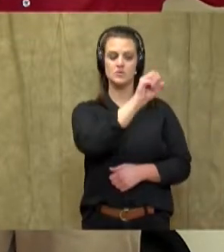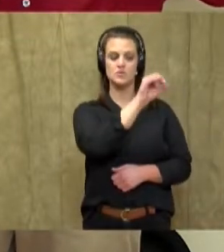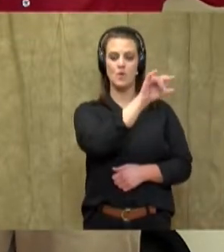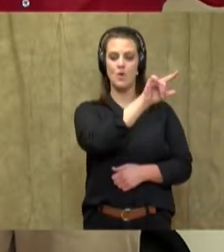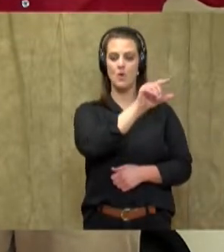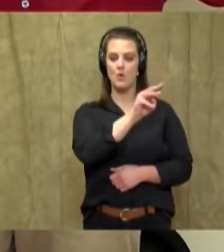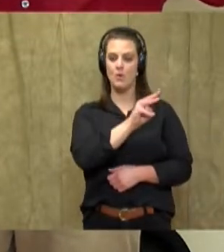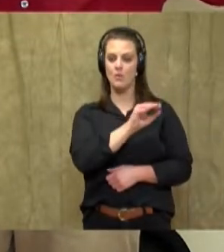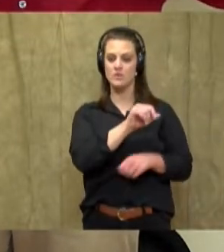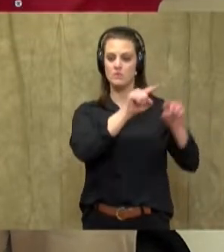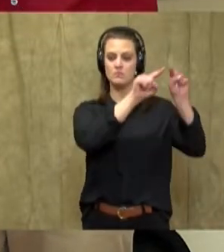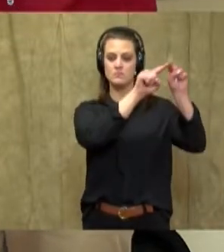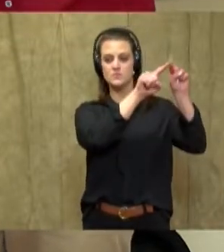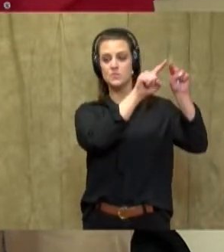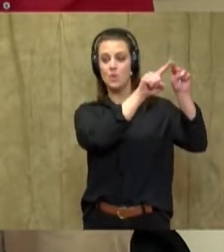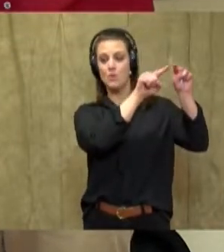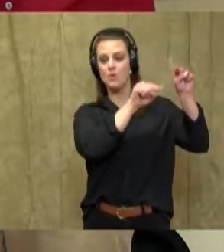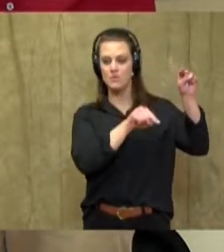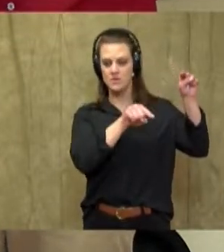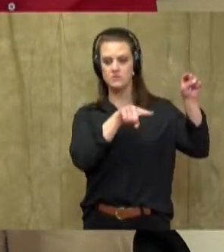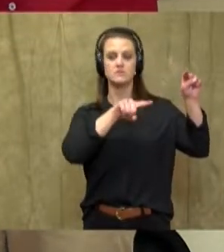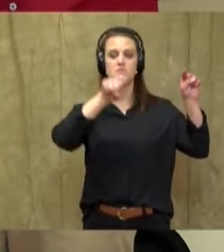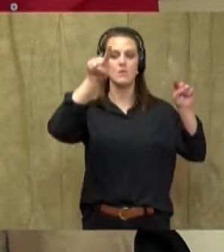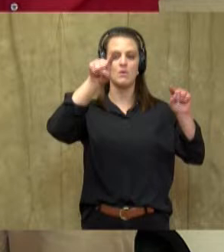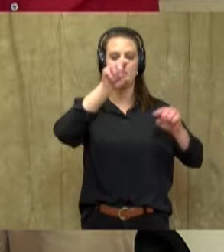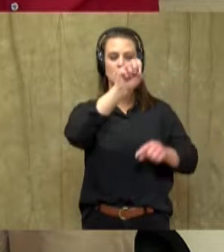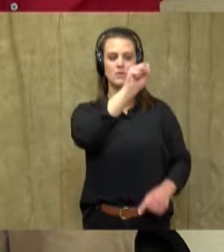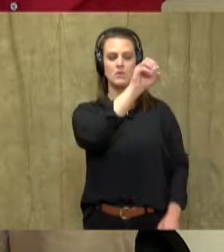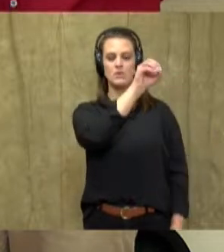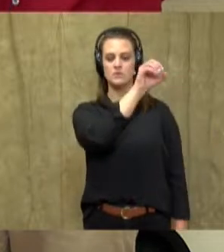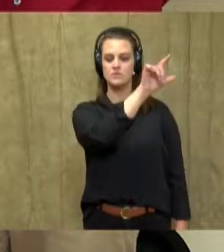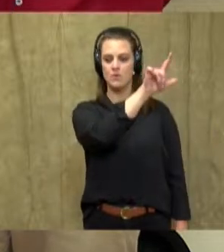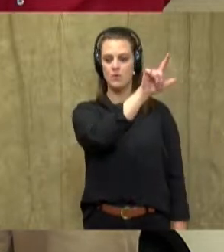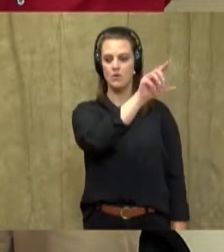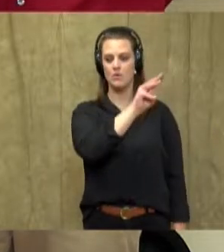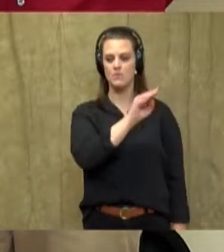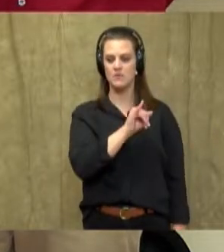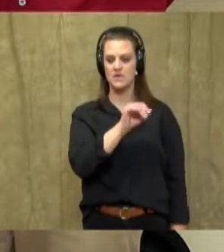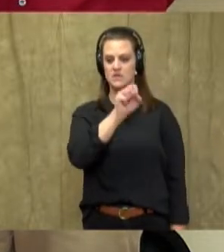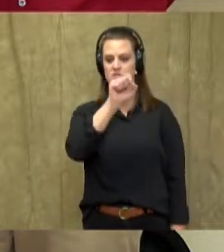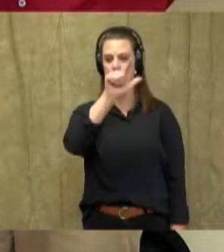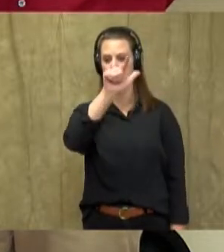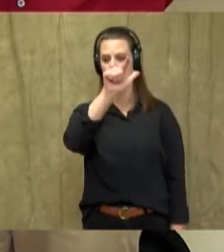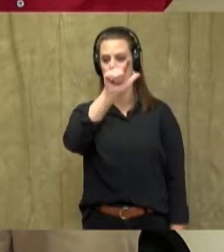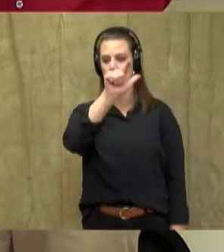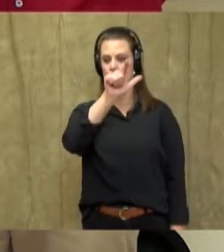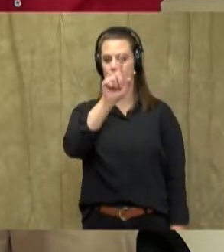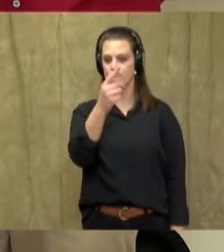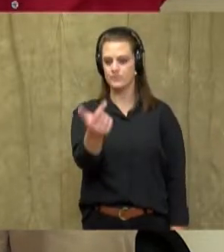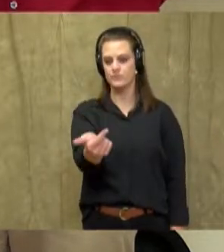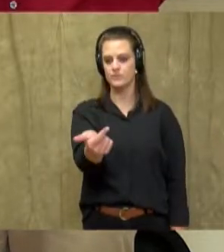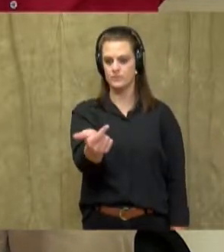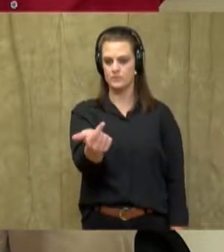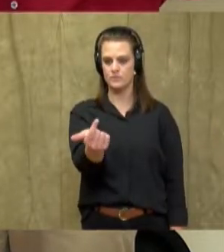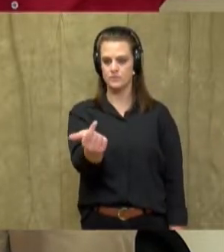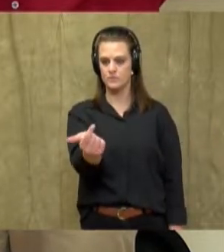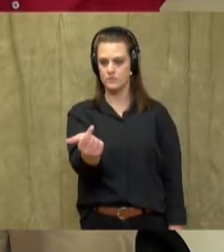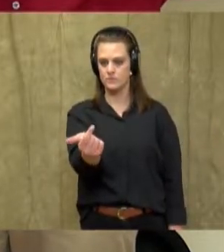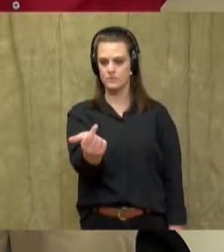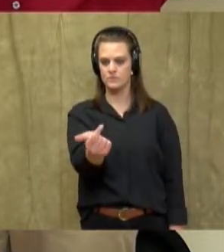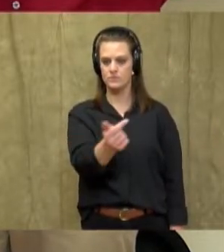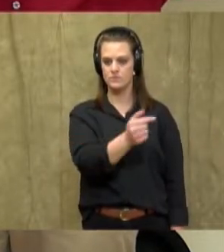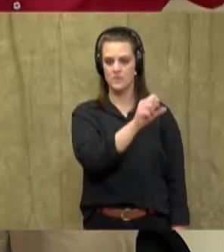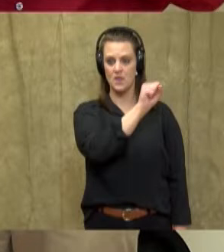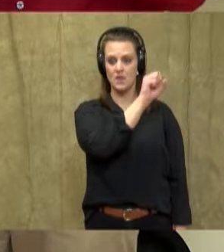So, me, so. So, me, so.